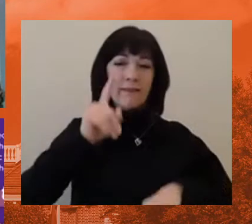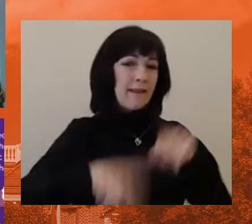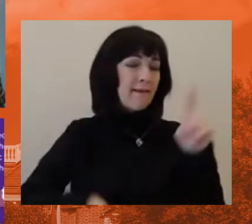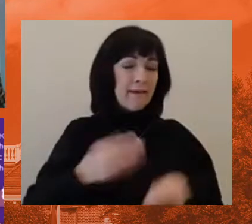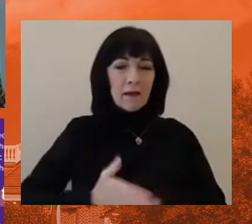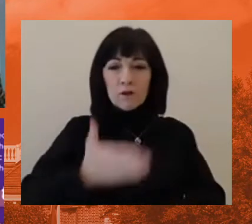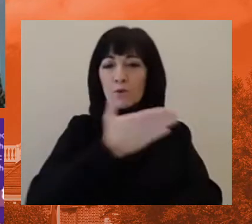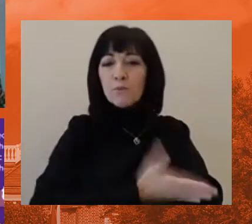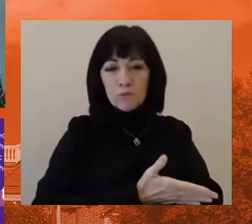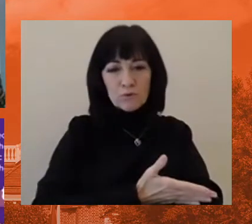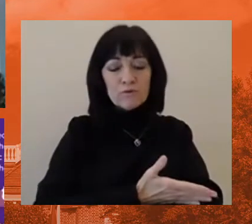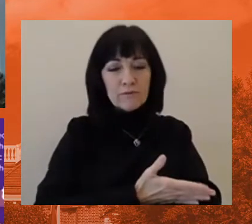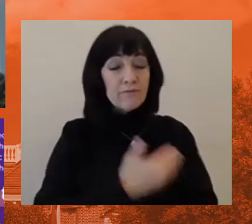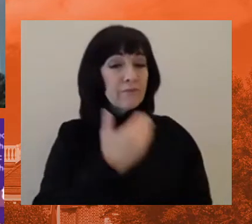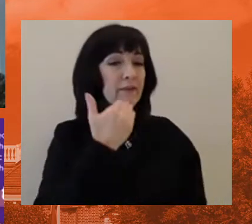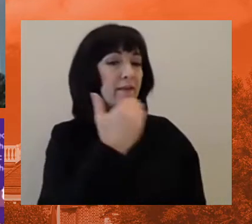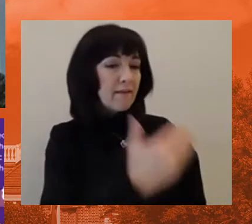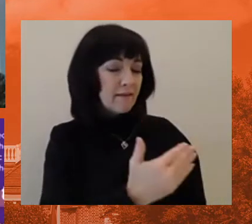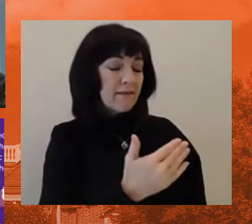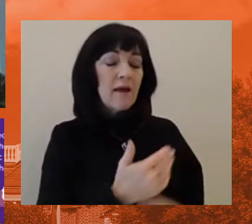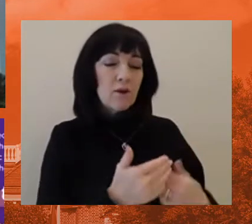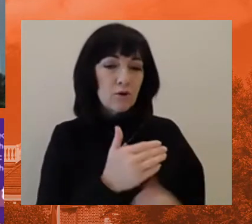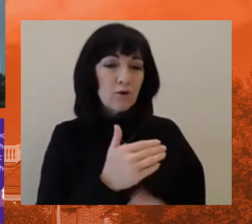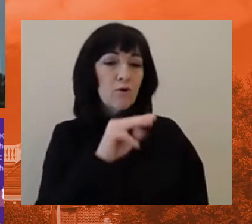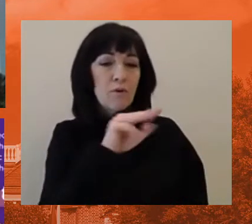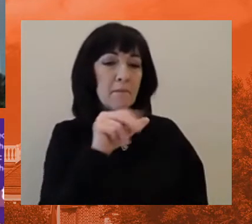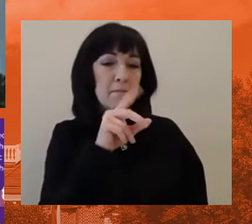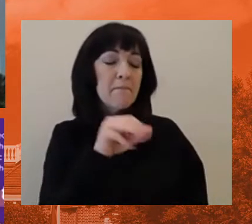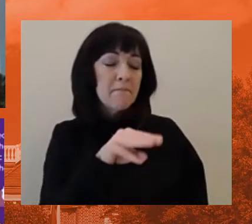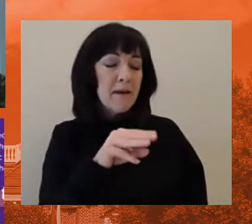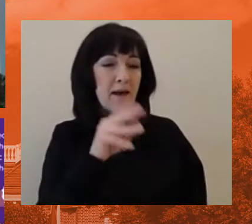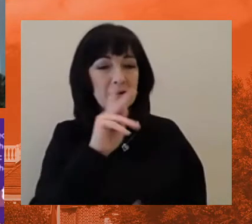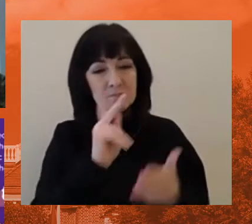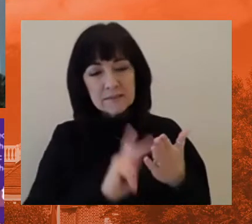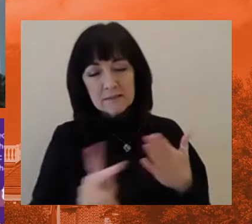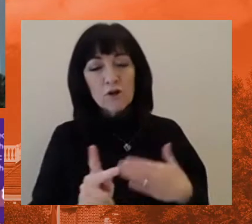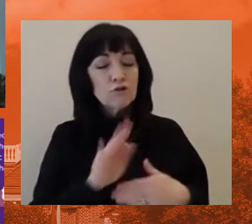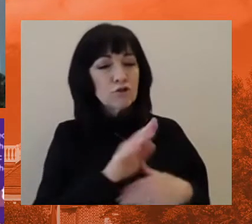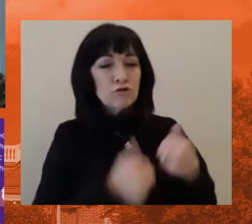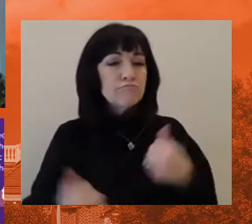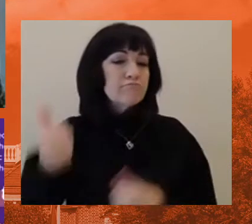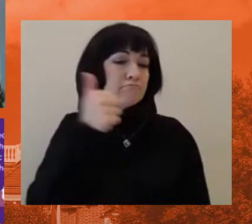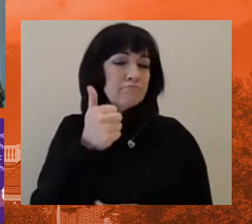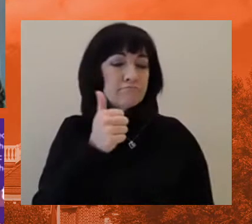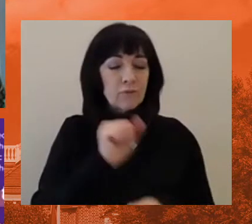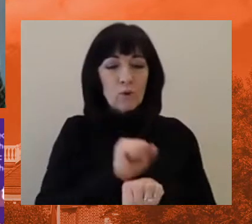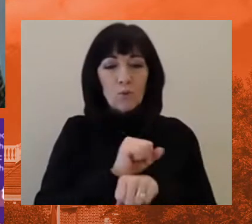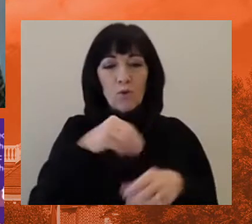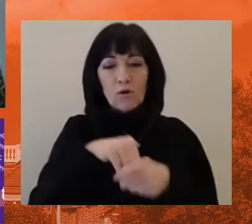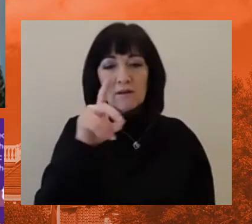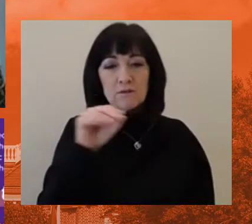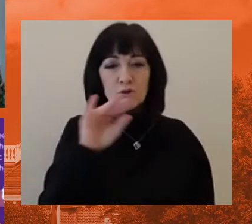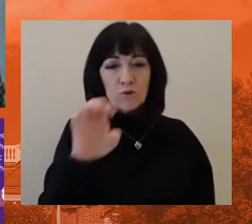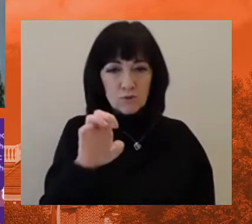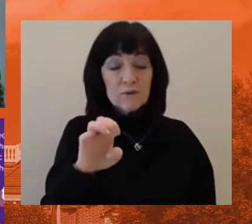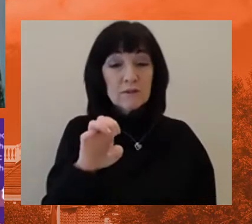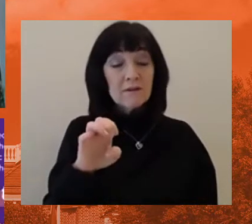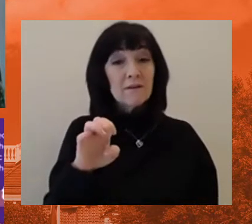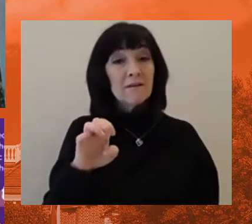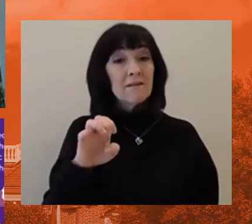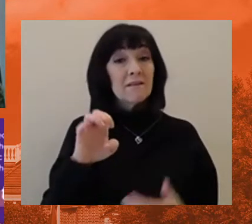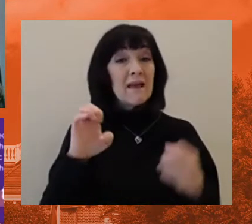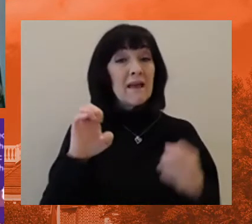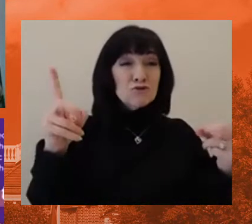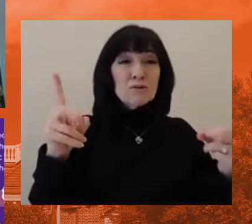the good work of the department in this area, and also all the efforts in education in schools across our state